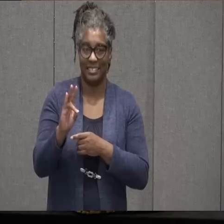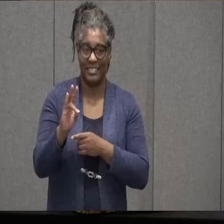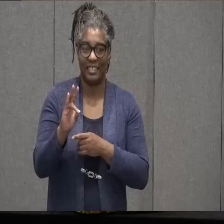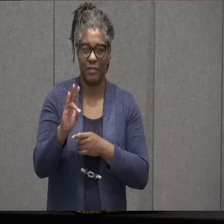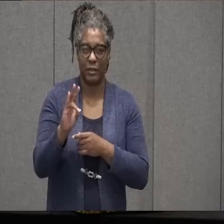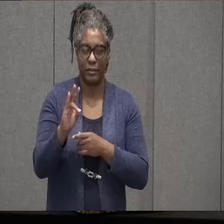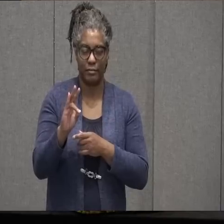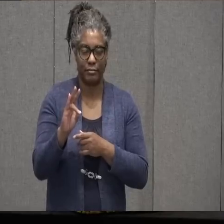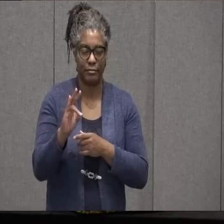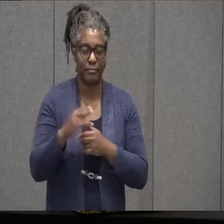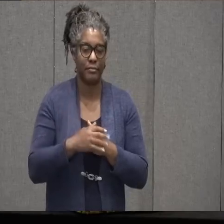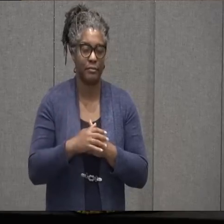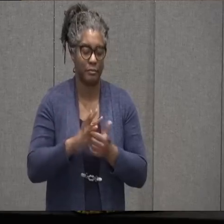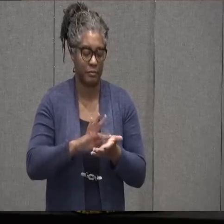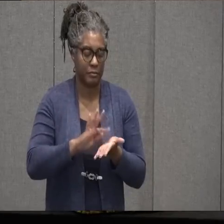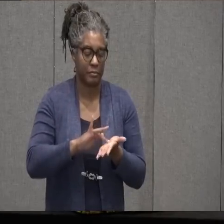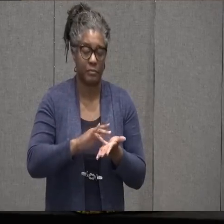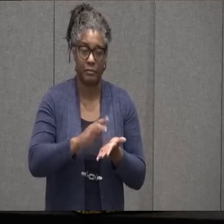Splash.